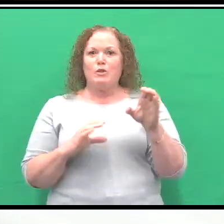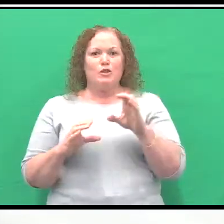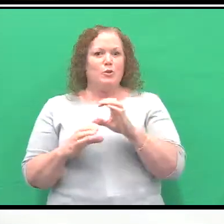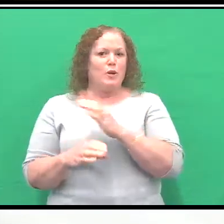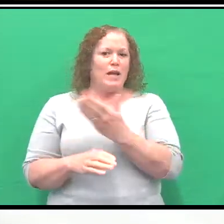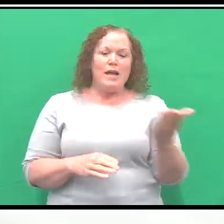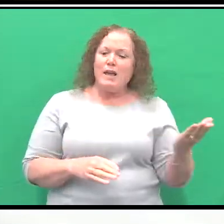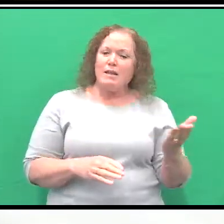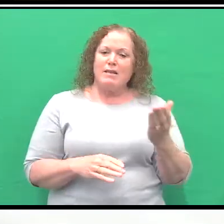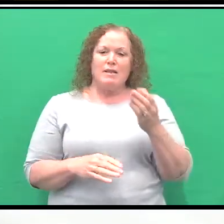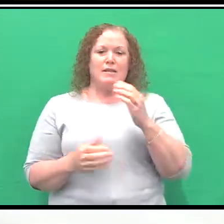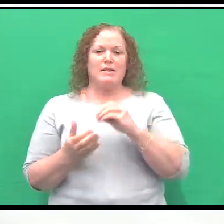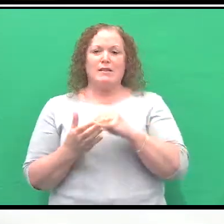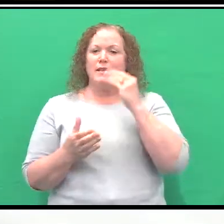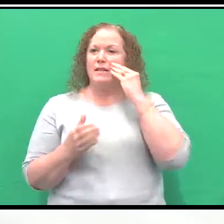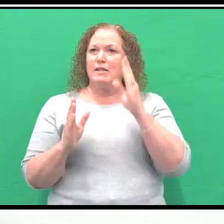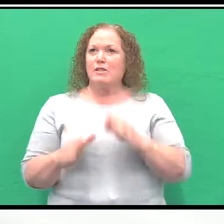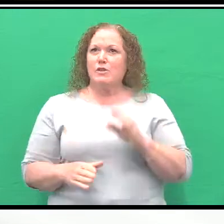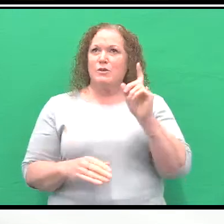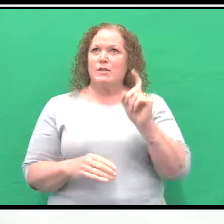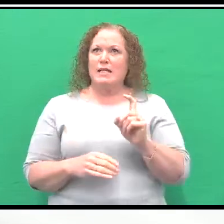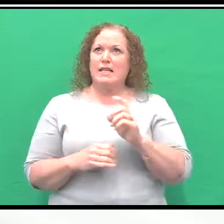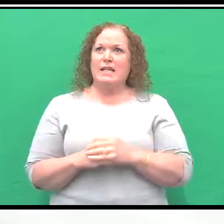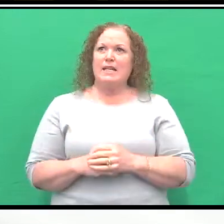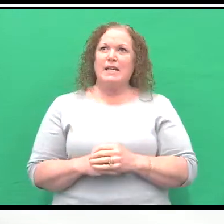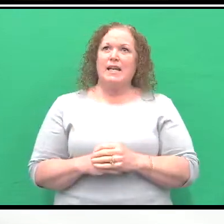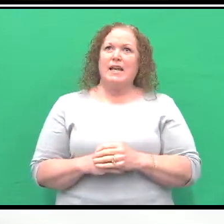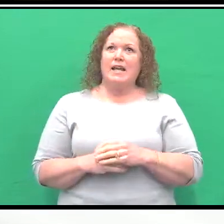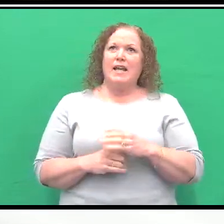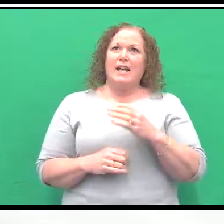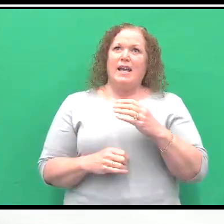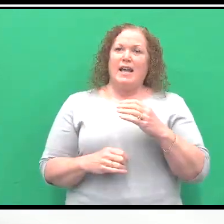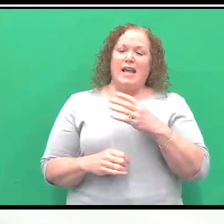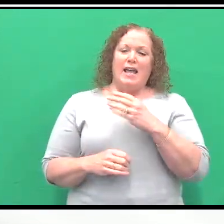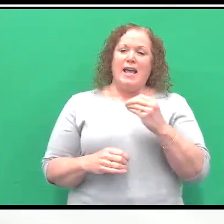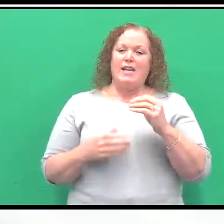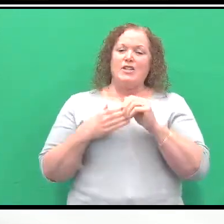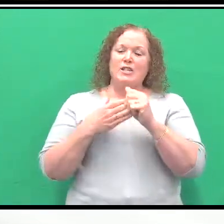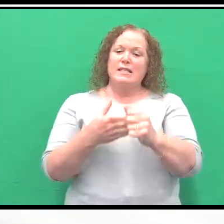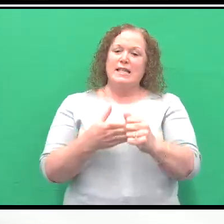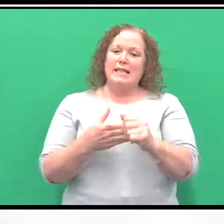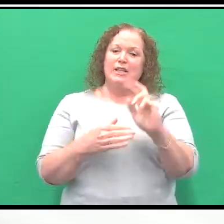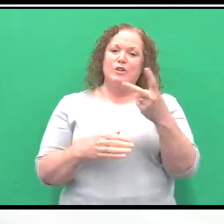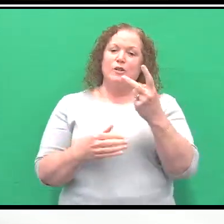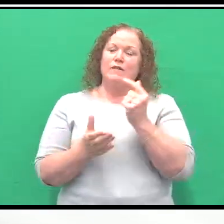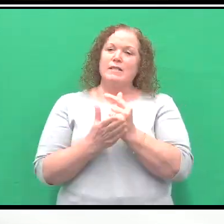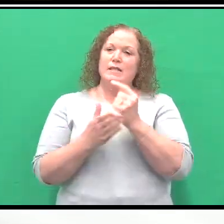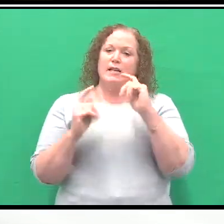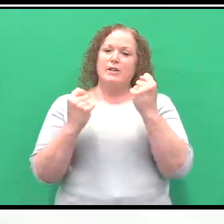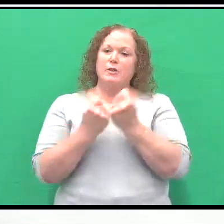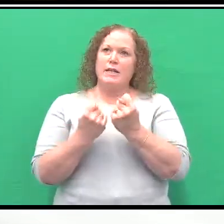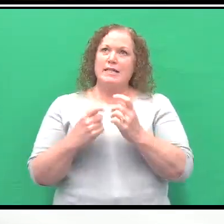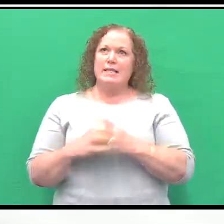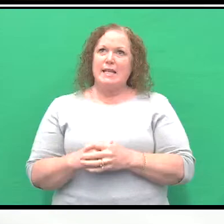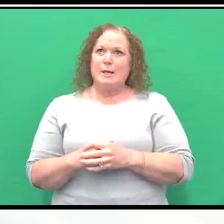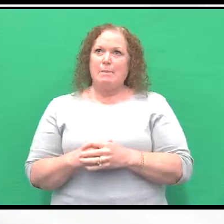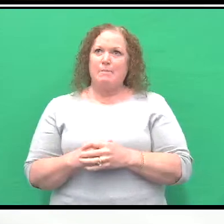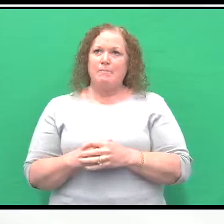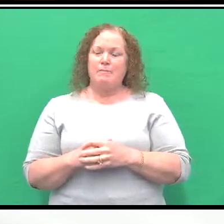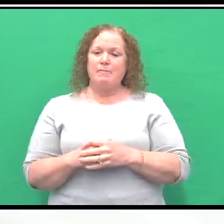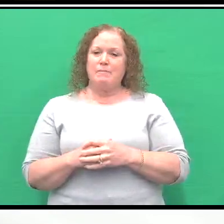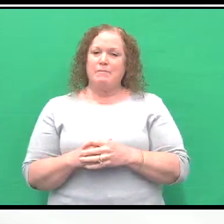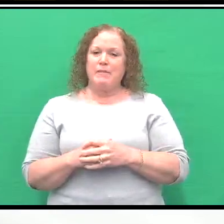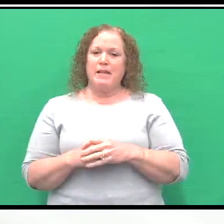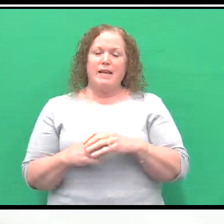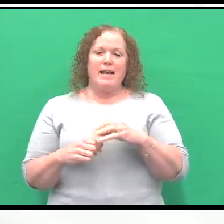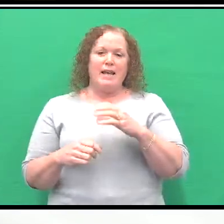on her team with her dynamic second grade team, just making all dreams happen here at Cielo Vista for her second graders and all second graders